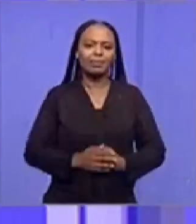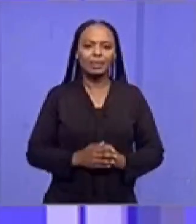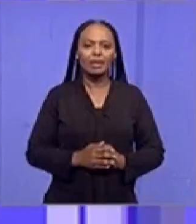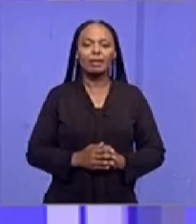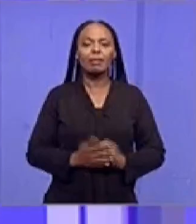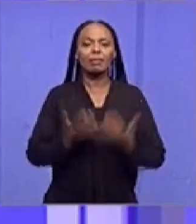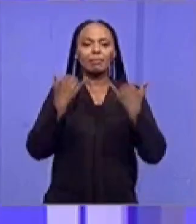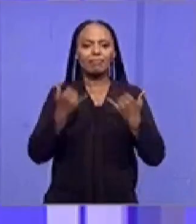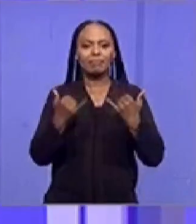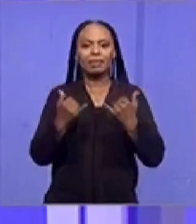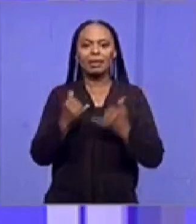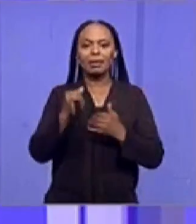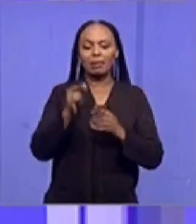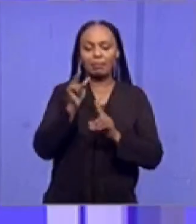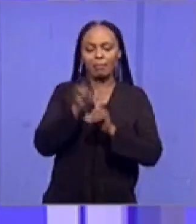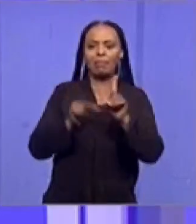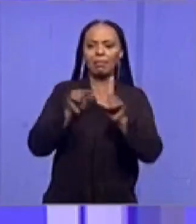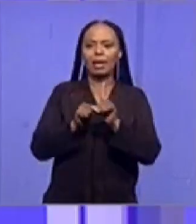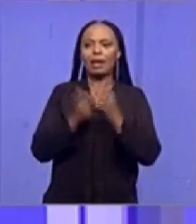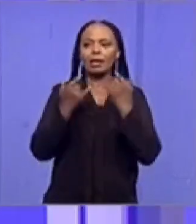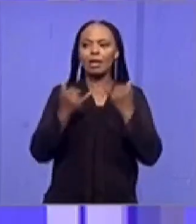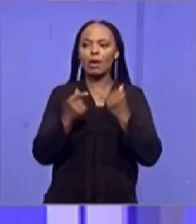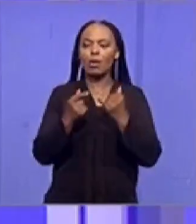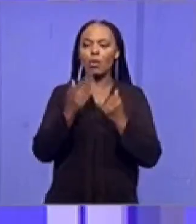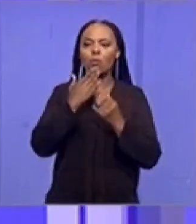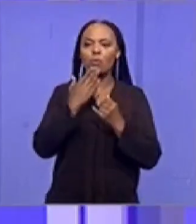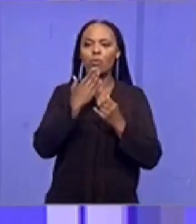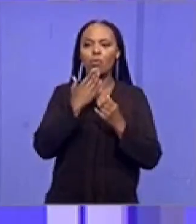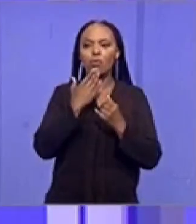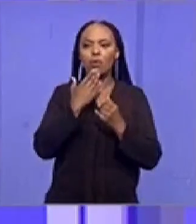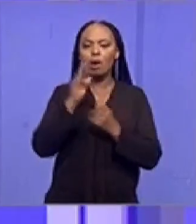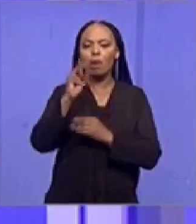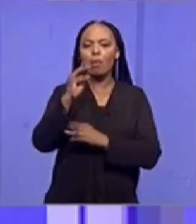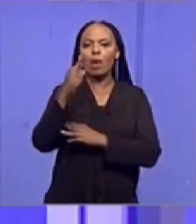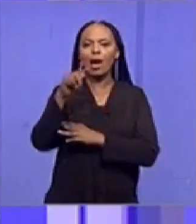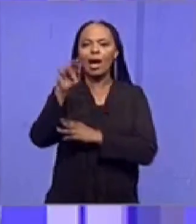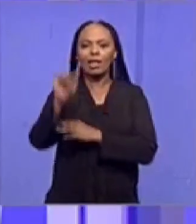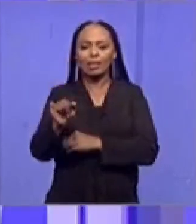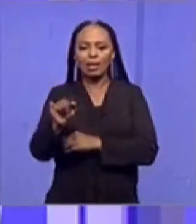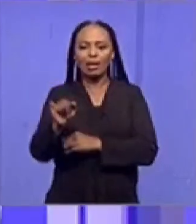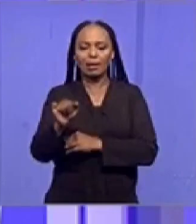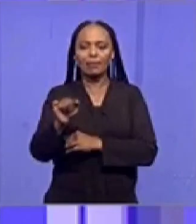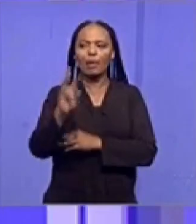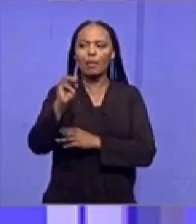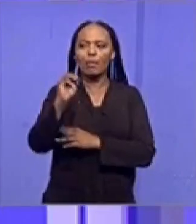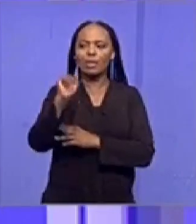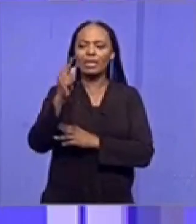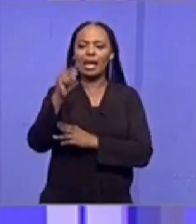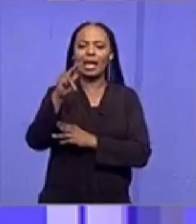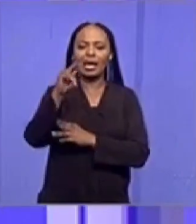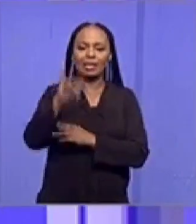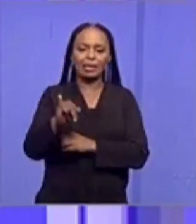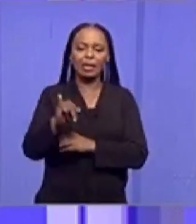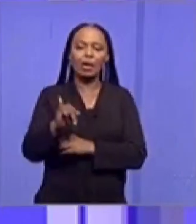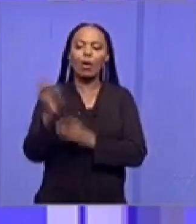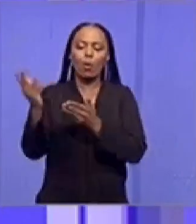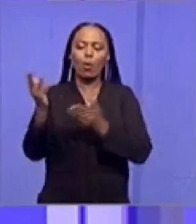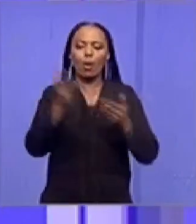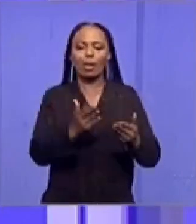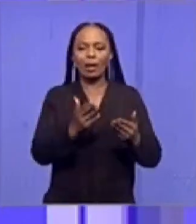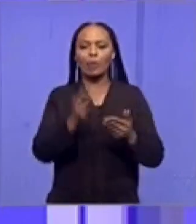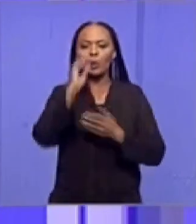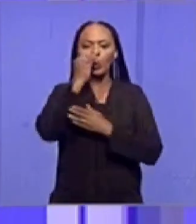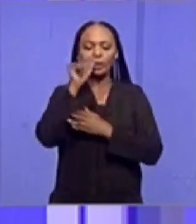kwa kgodi e tšwa go lorotseng re boledišana le morulaganyi wa mosepele wo Mokgatla Matalane ba ga Matalane re a le amogela ditabeng